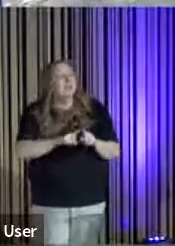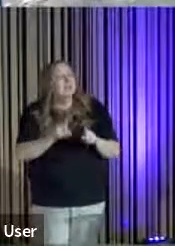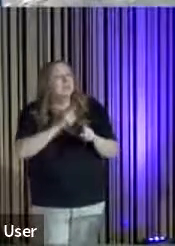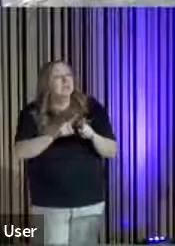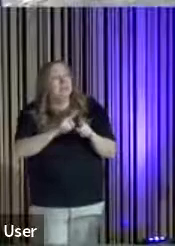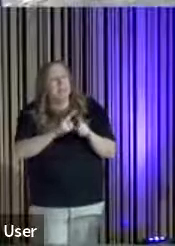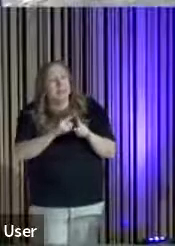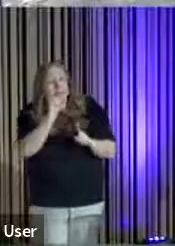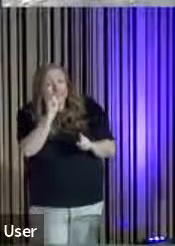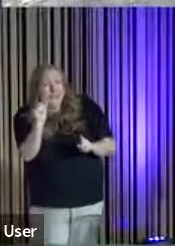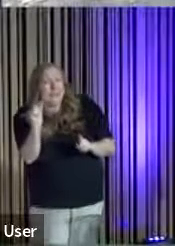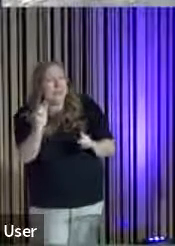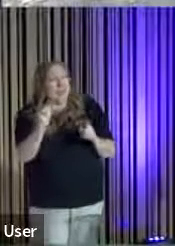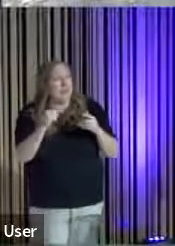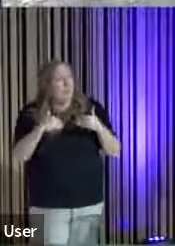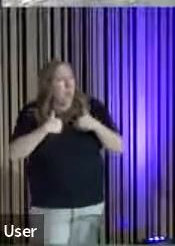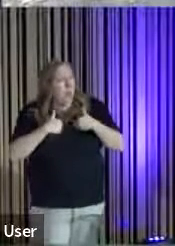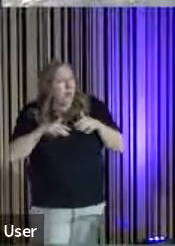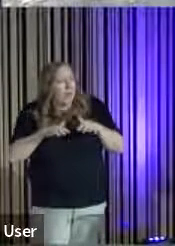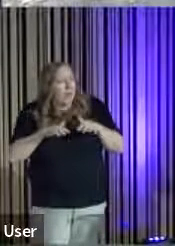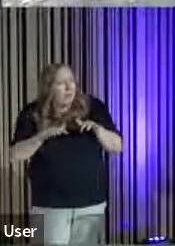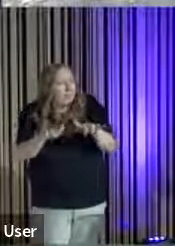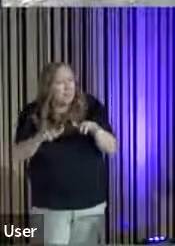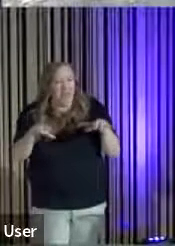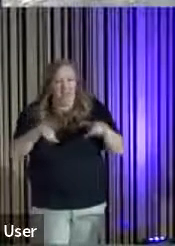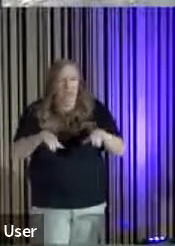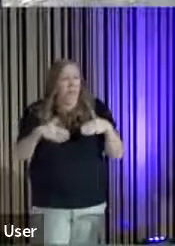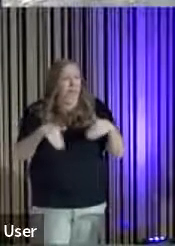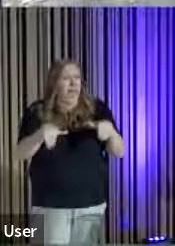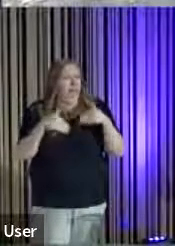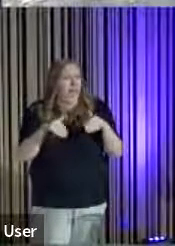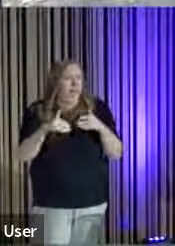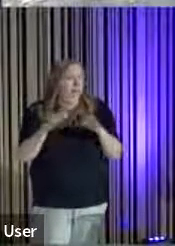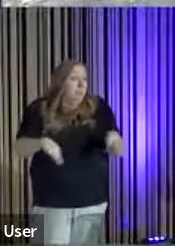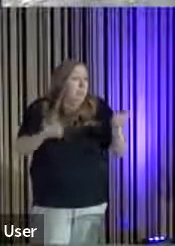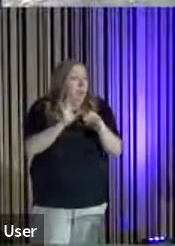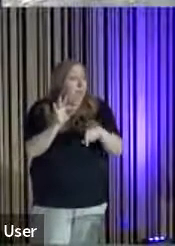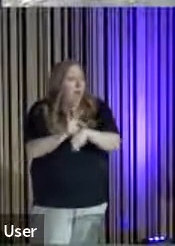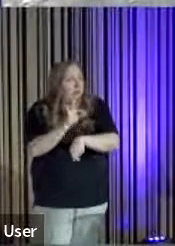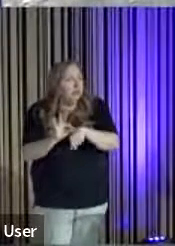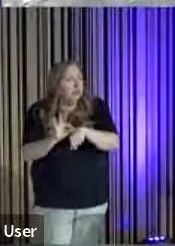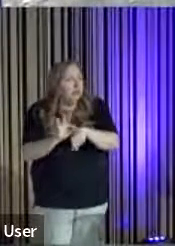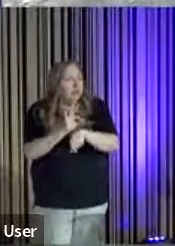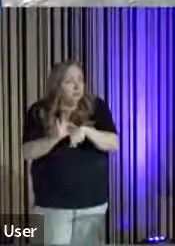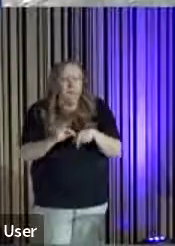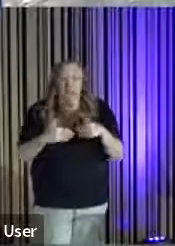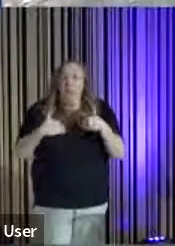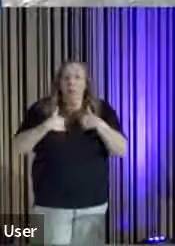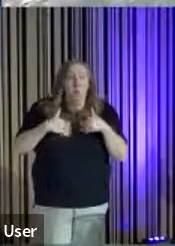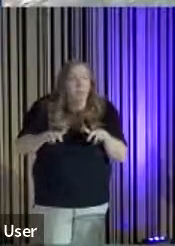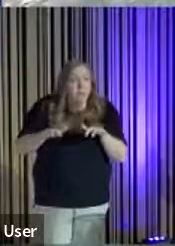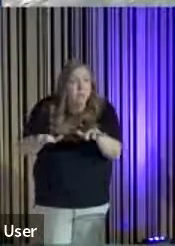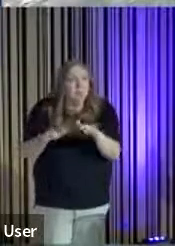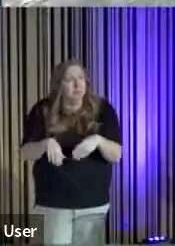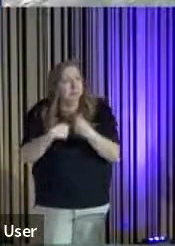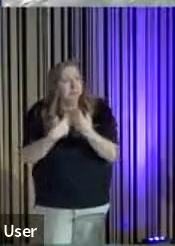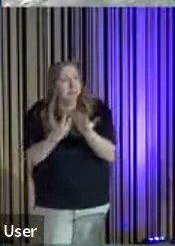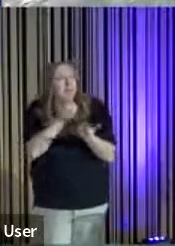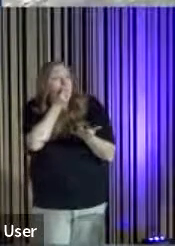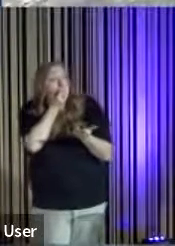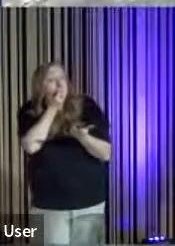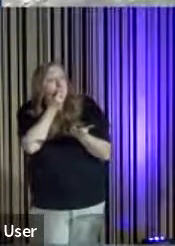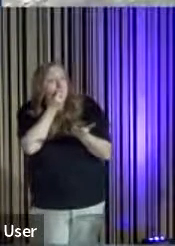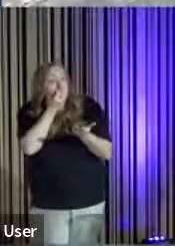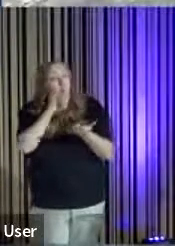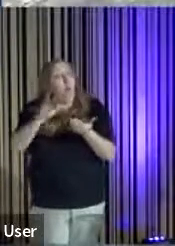incredibly important functions for the well-being of the ocean. These organisms provide the food that feeds all of the larger